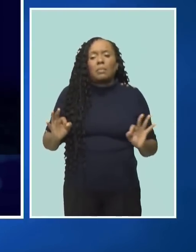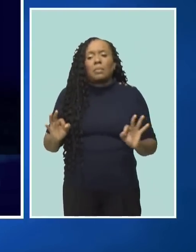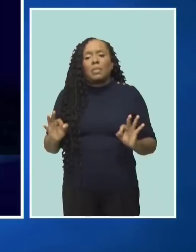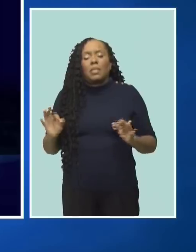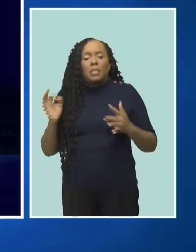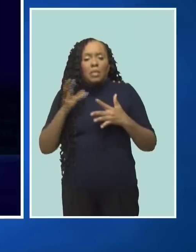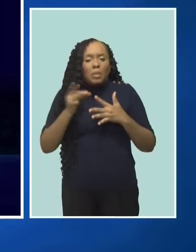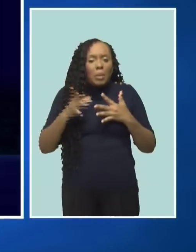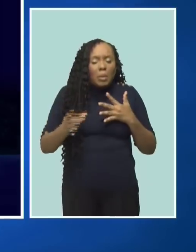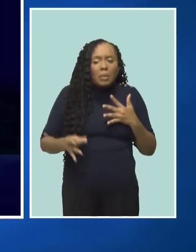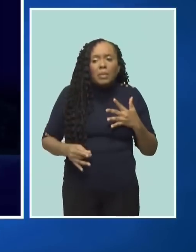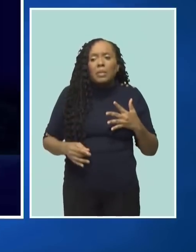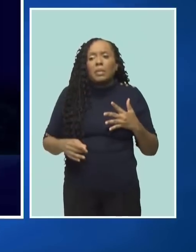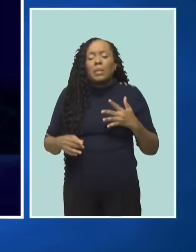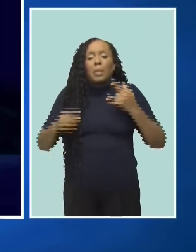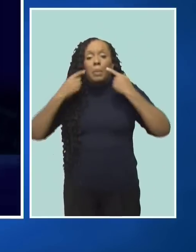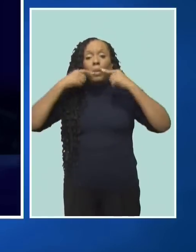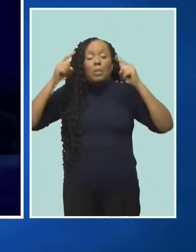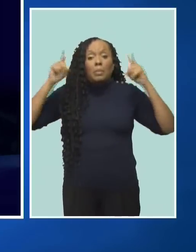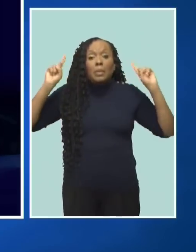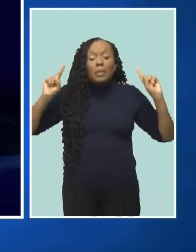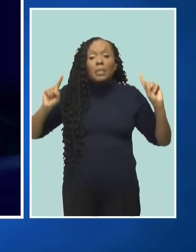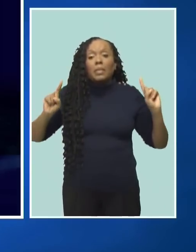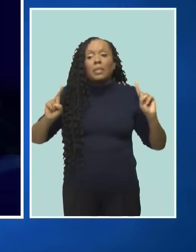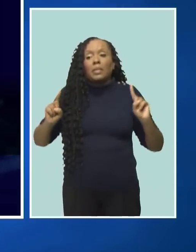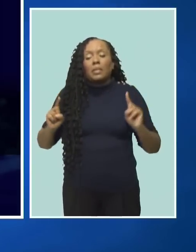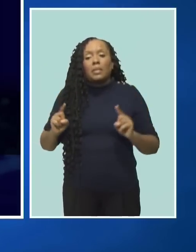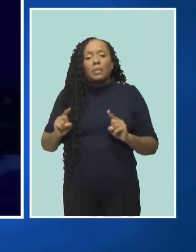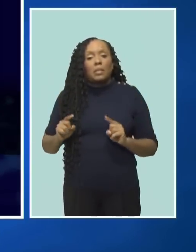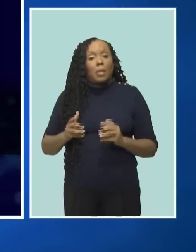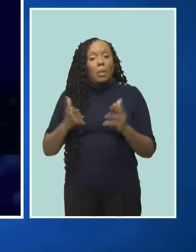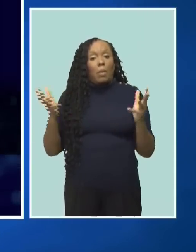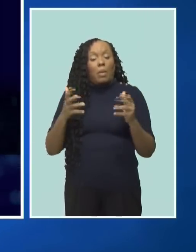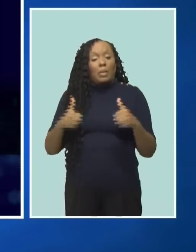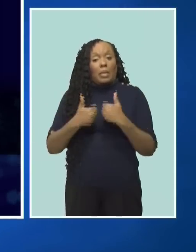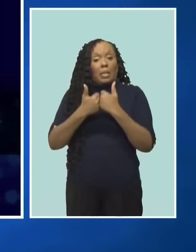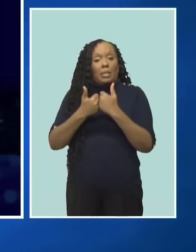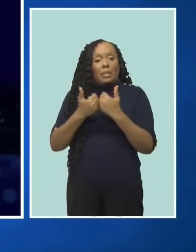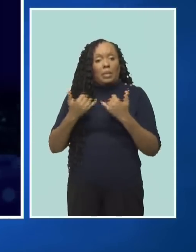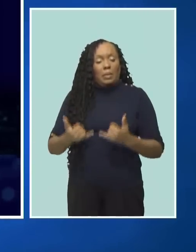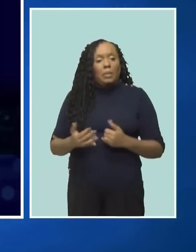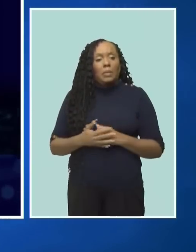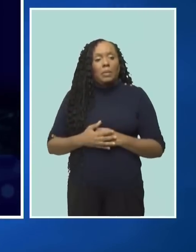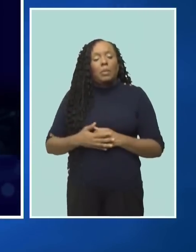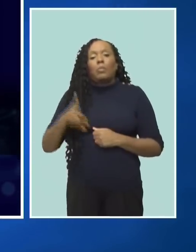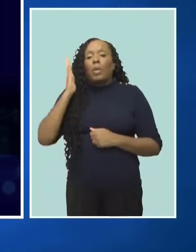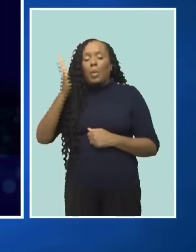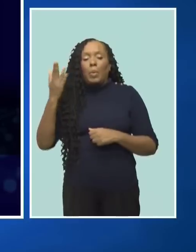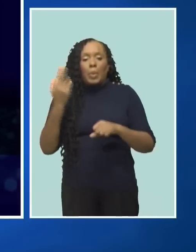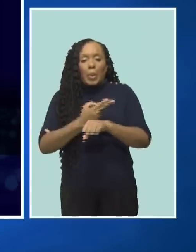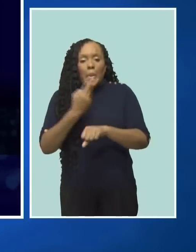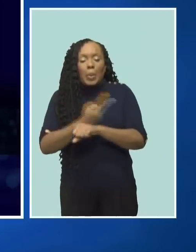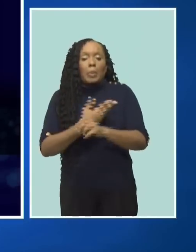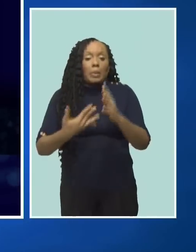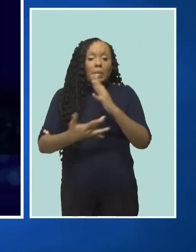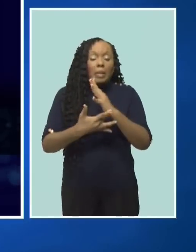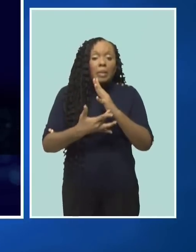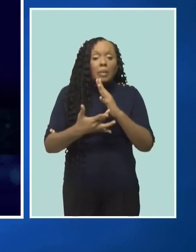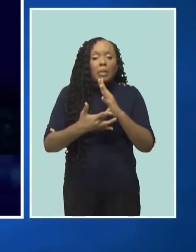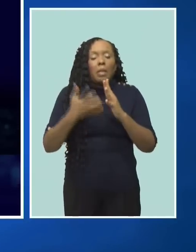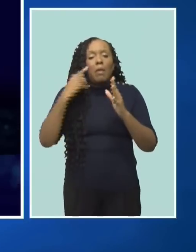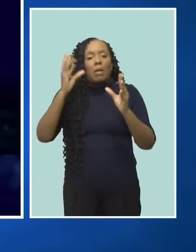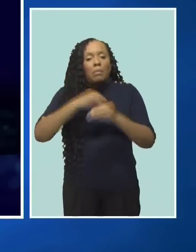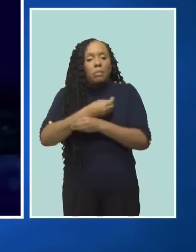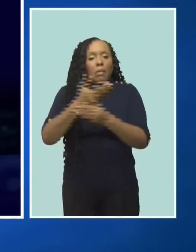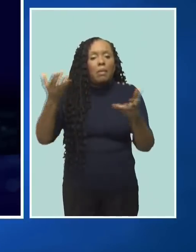and prosperity. So the challenge for us is to use the tool of technology, the tool of digital transformation, to